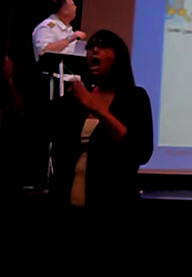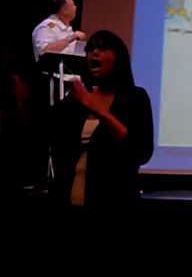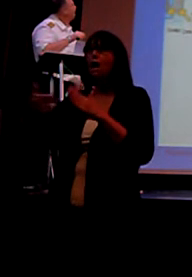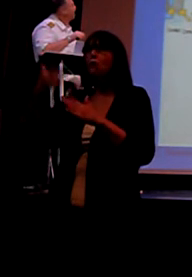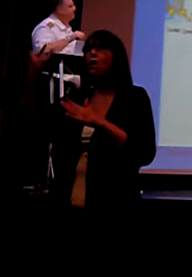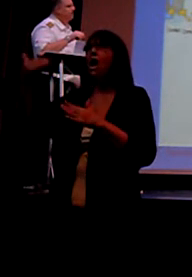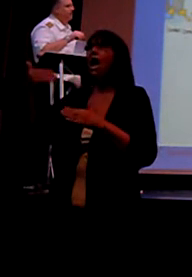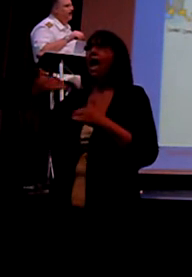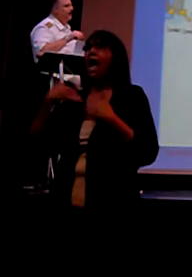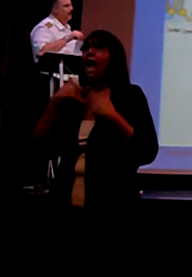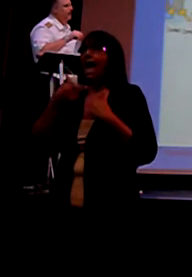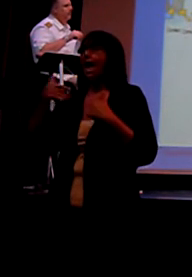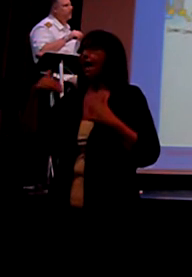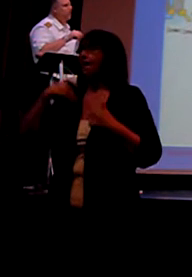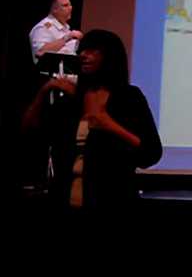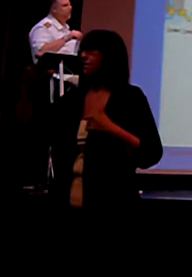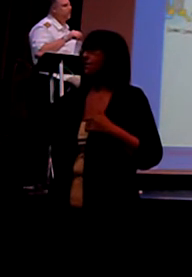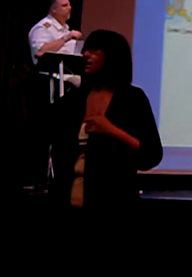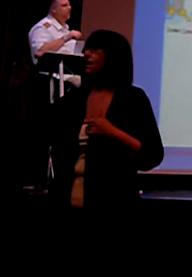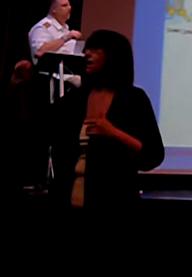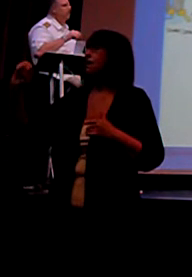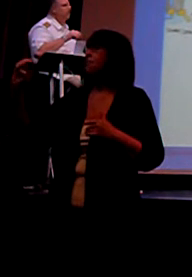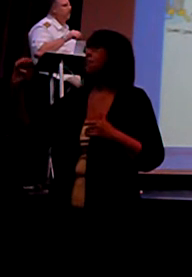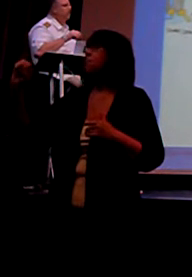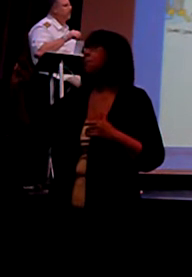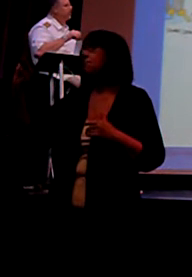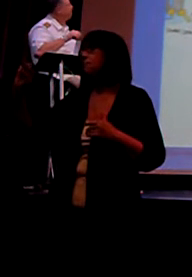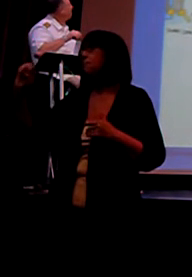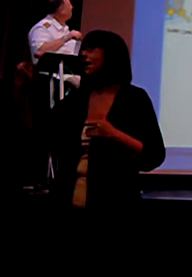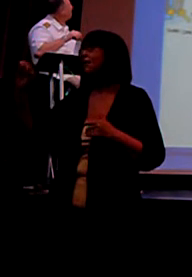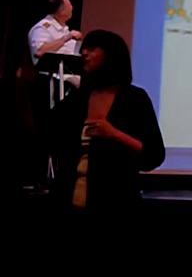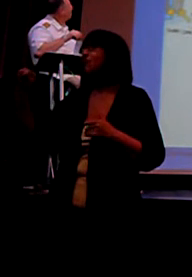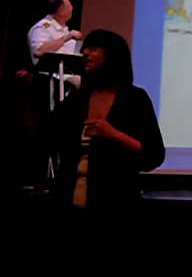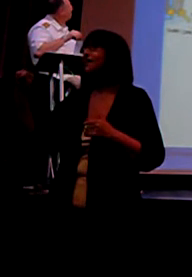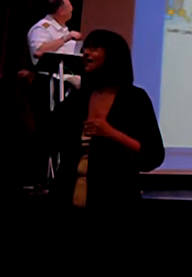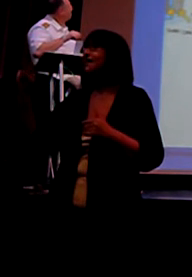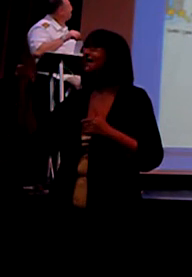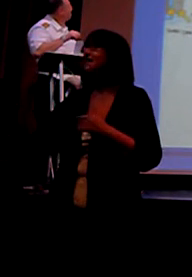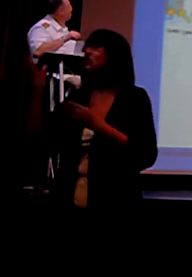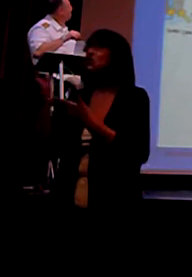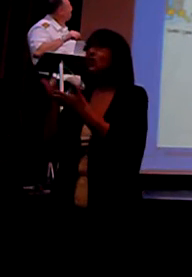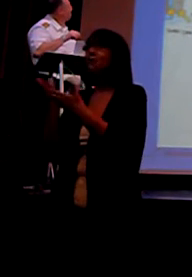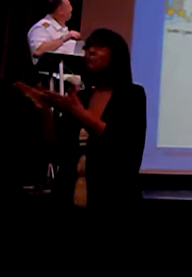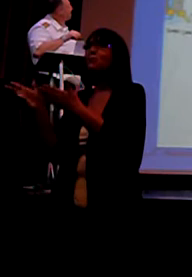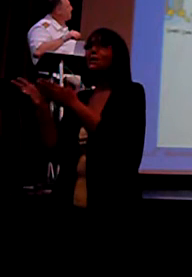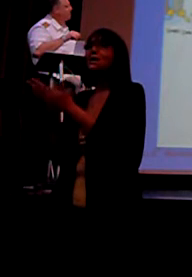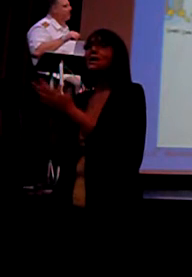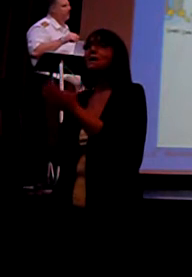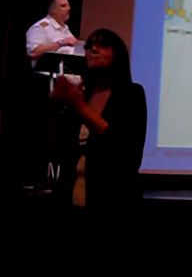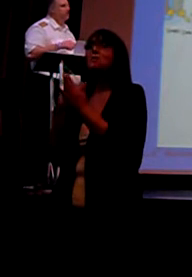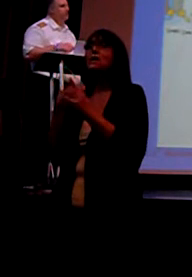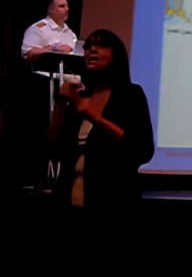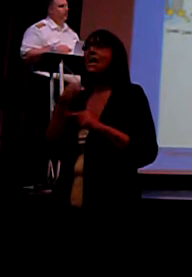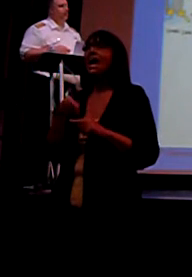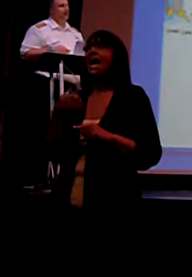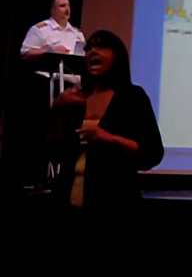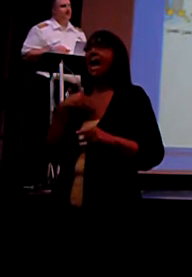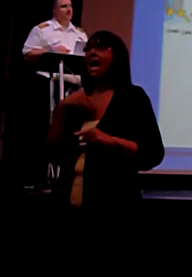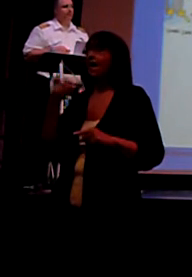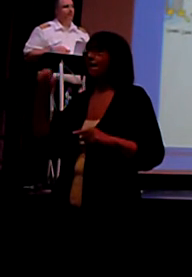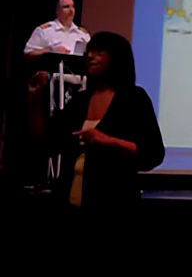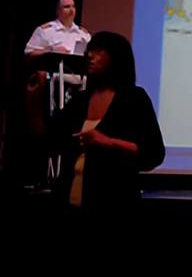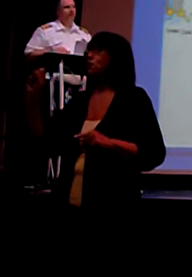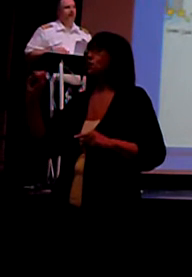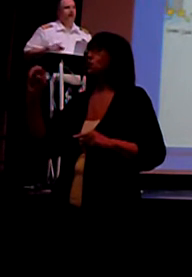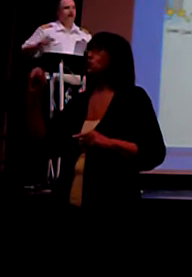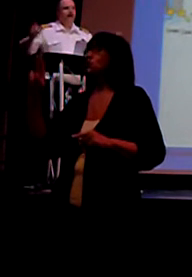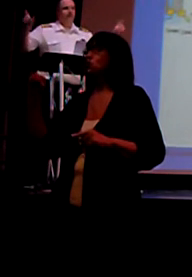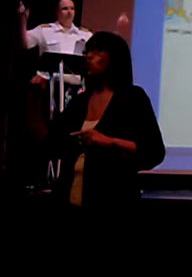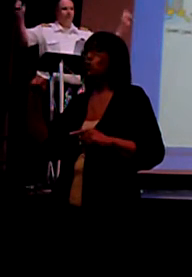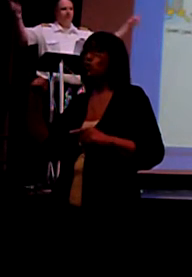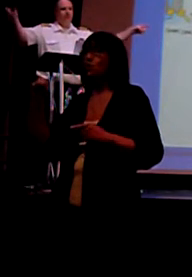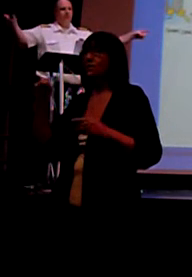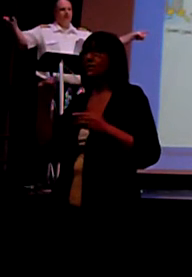a Mediterranean docked ship here. Mediterranean dock means that you have the stern against the pier, and you dock with